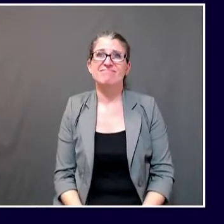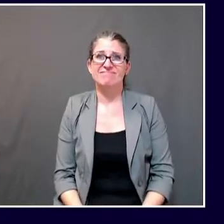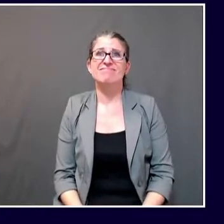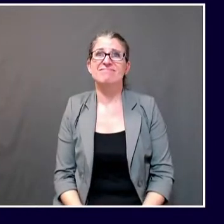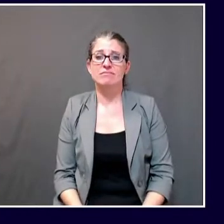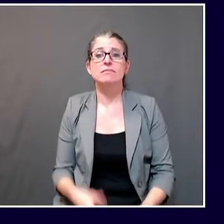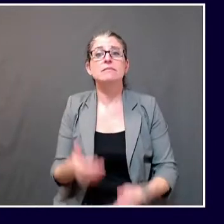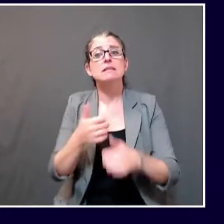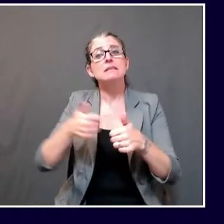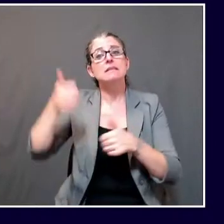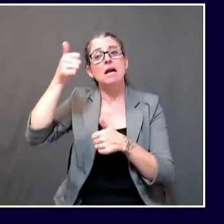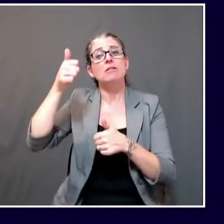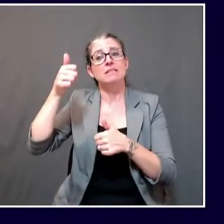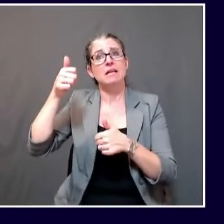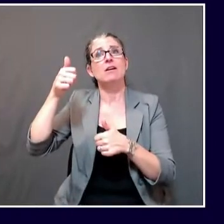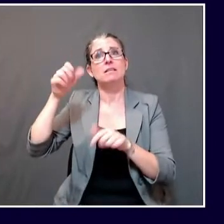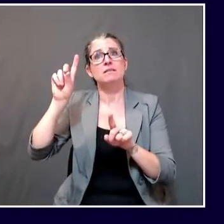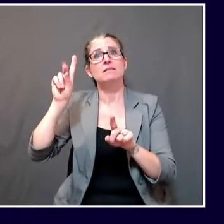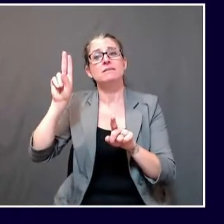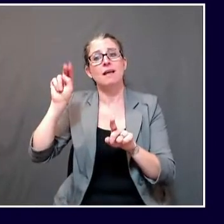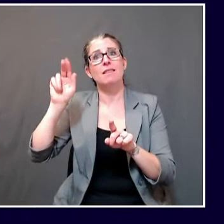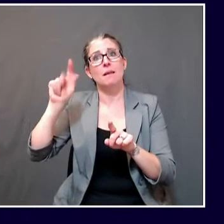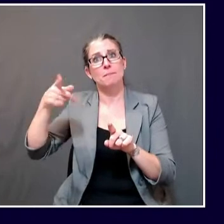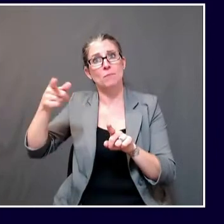closing comments this afternoon if you'd like.